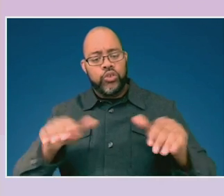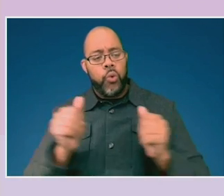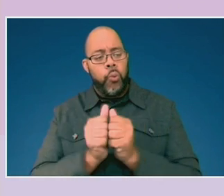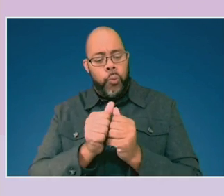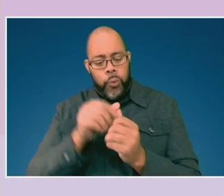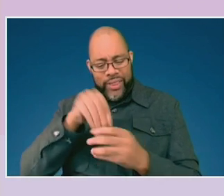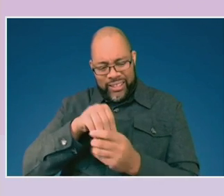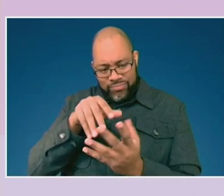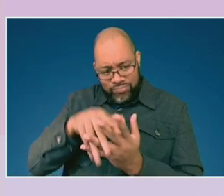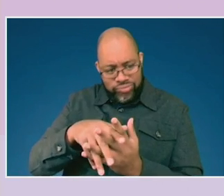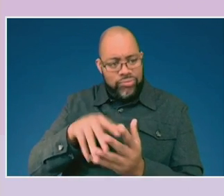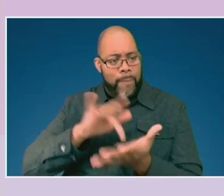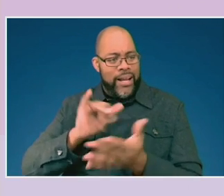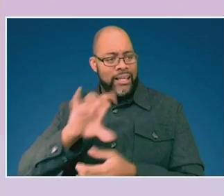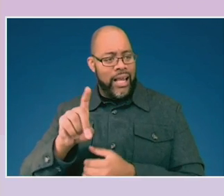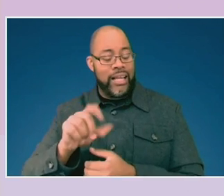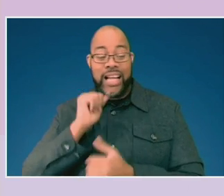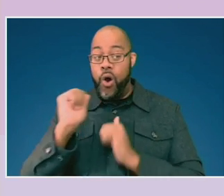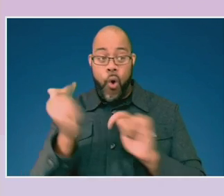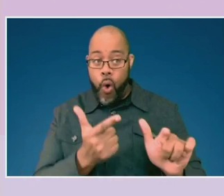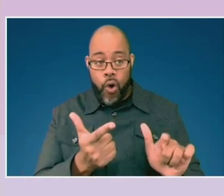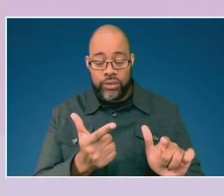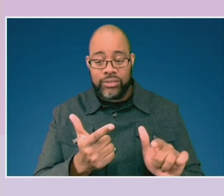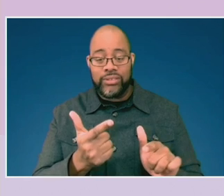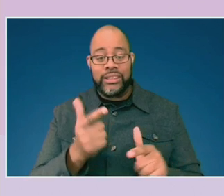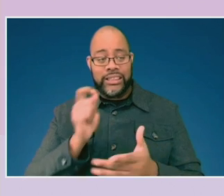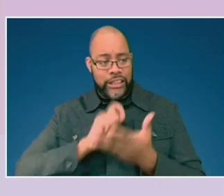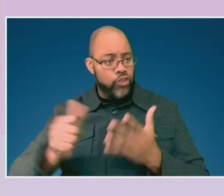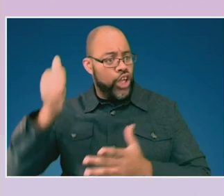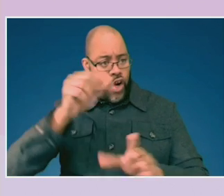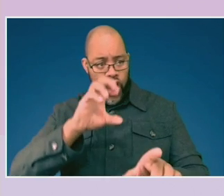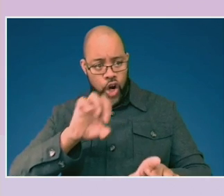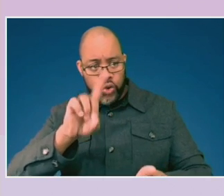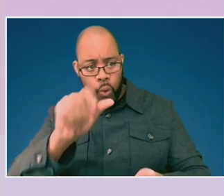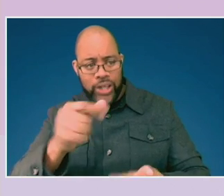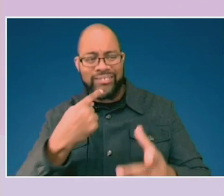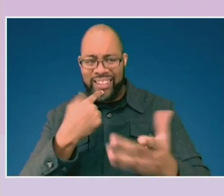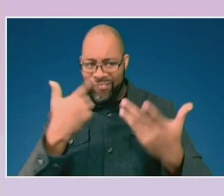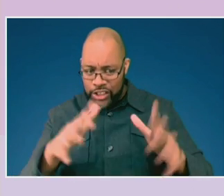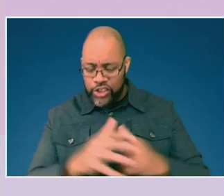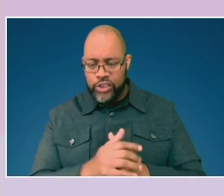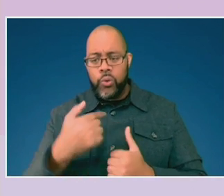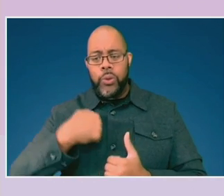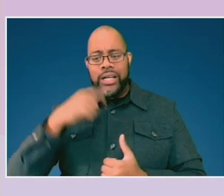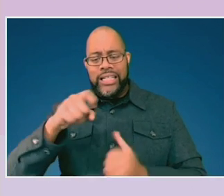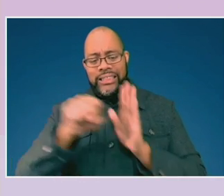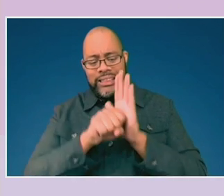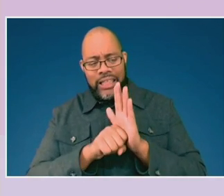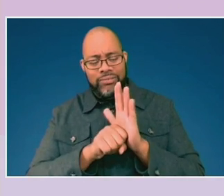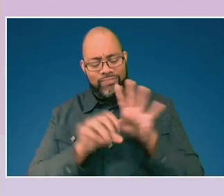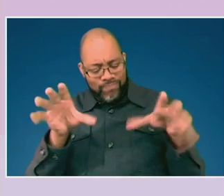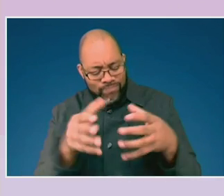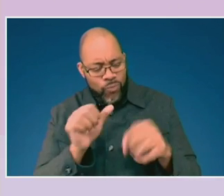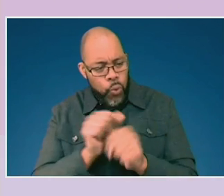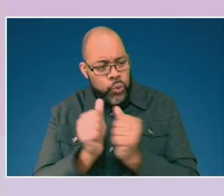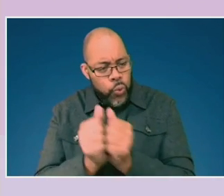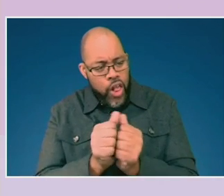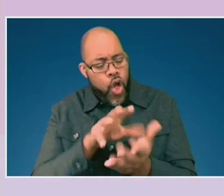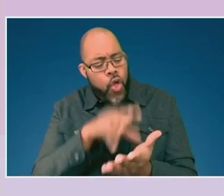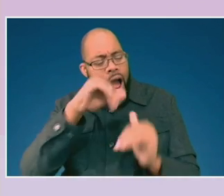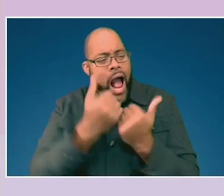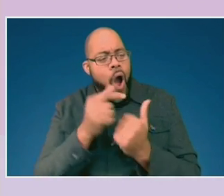Medicaid, but not all have, as Secretary Cardona pointed out. So we need states to come together to learn how they